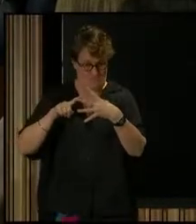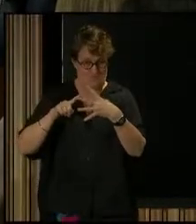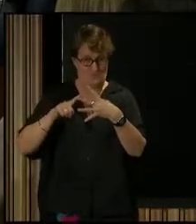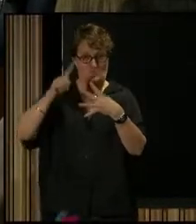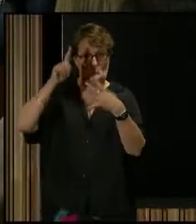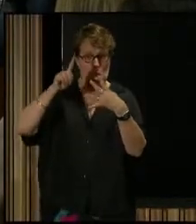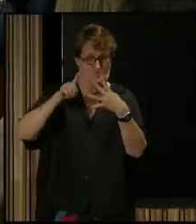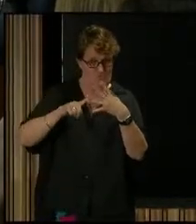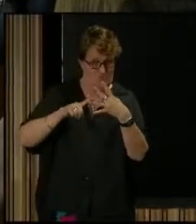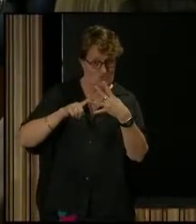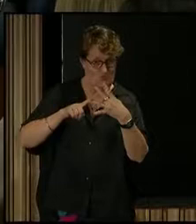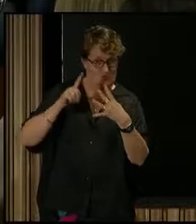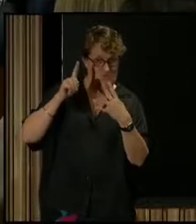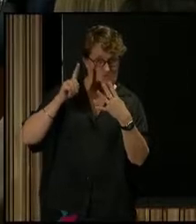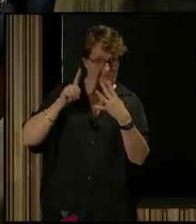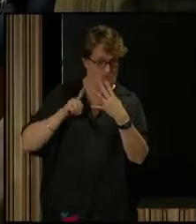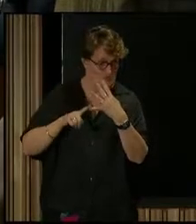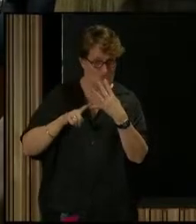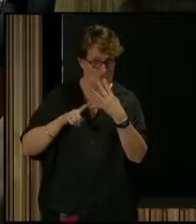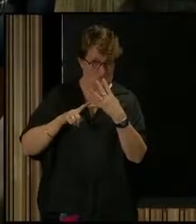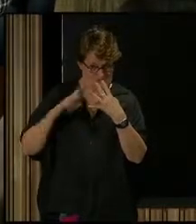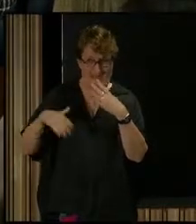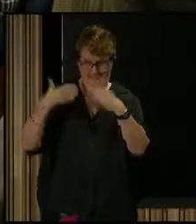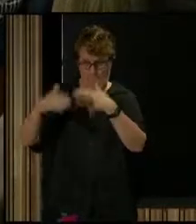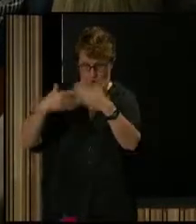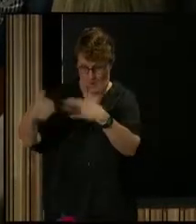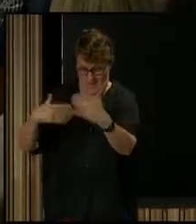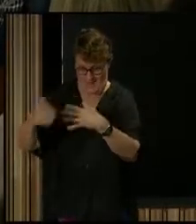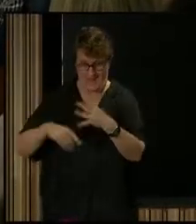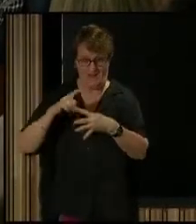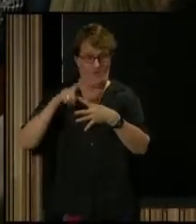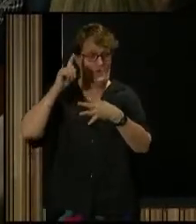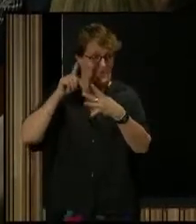Ooh, ooh, ooh. This is your new life. Continue. You are.